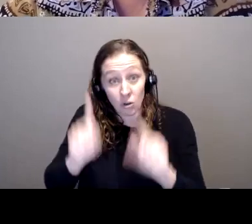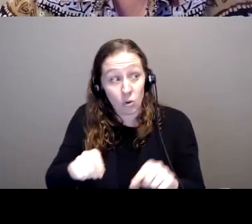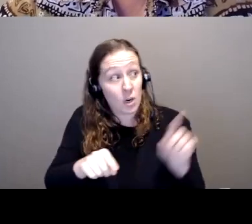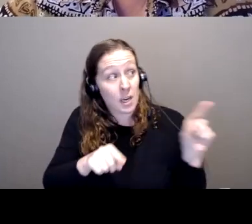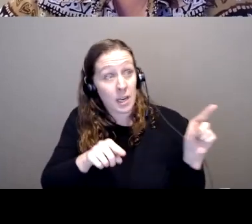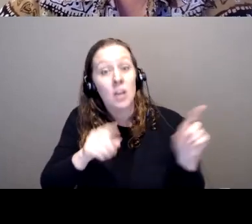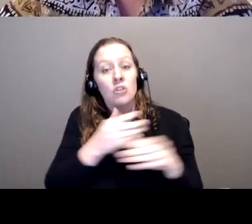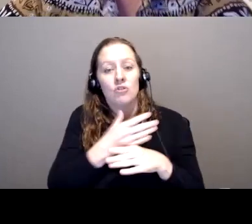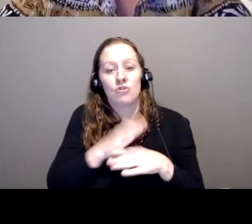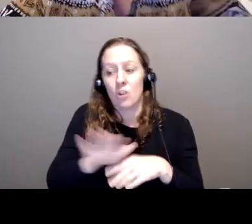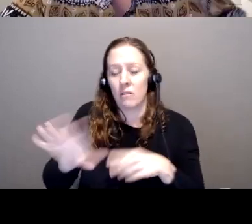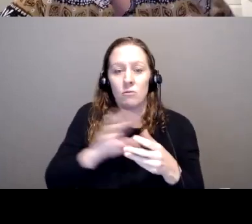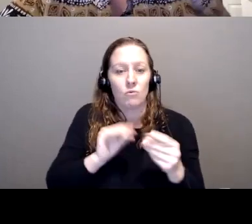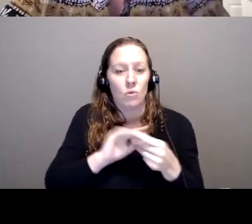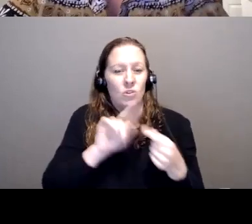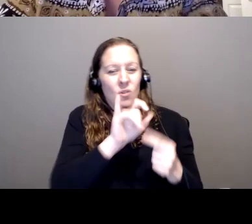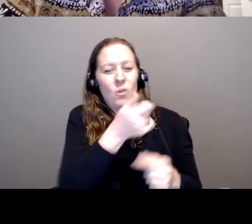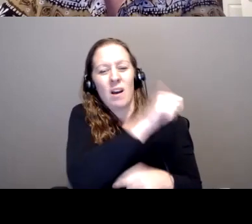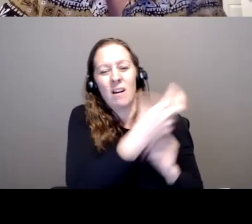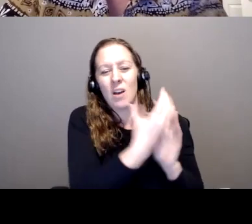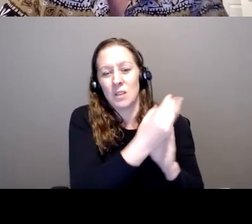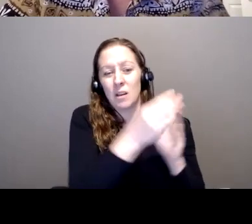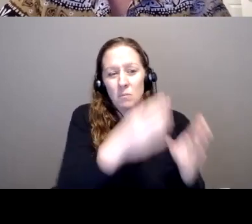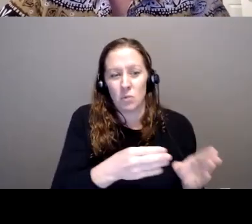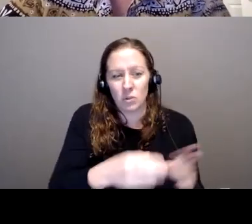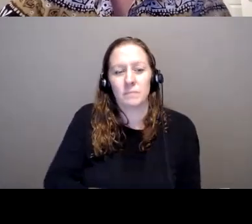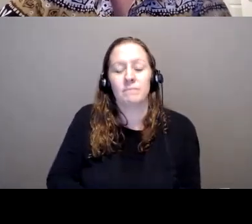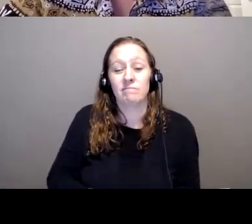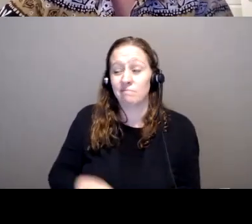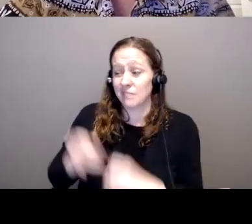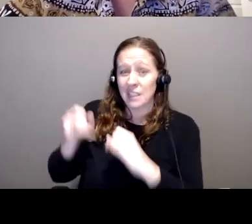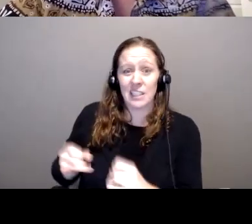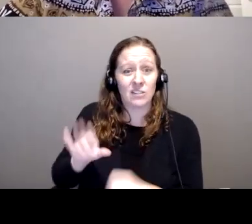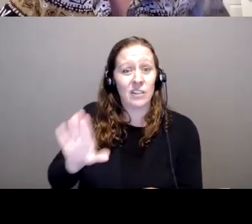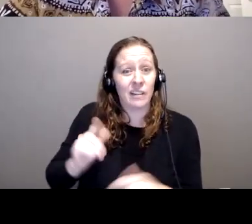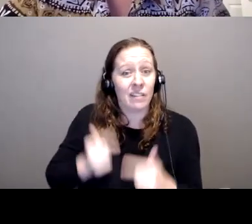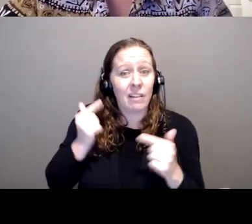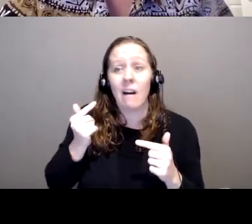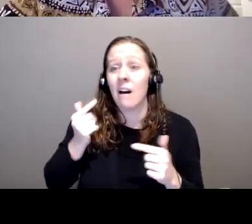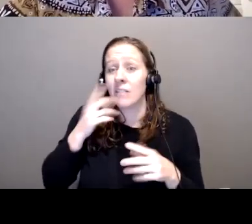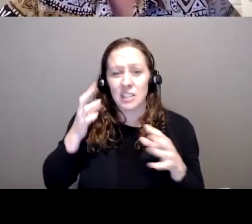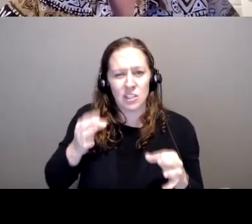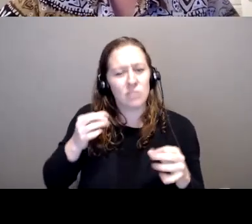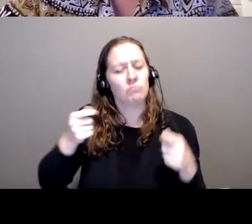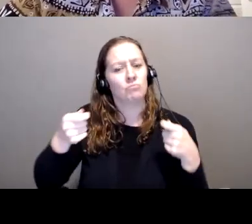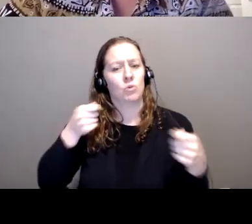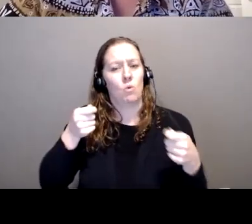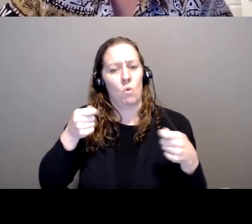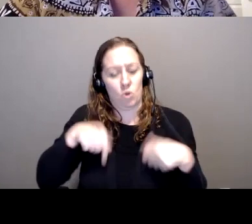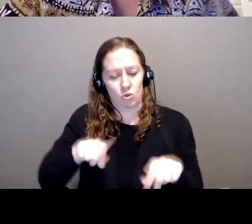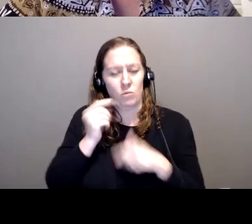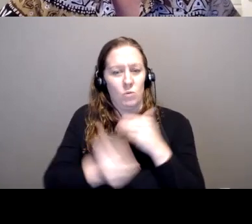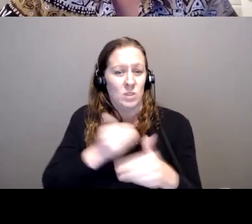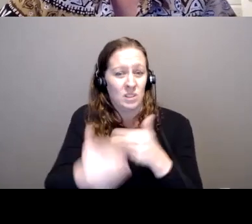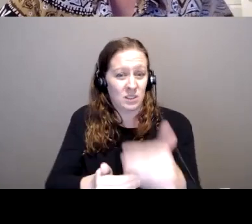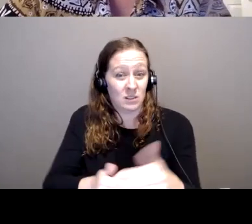So individuals can be in control of their own lives and decisions in the process. They